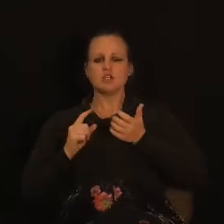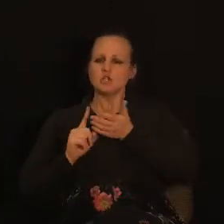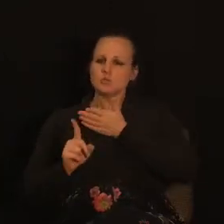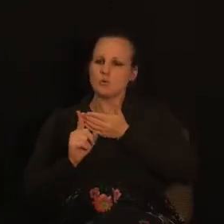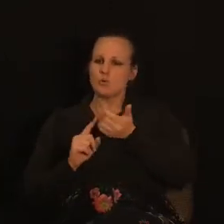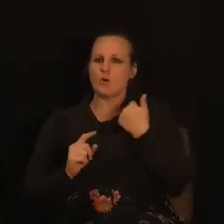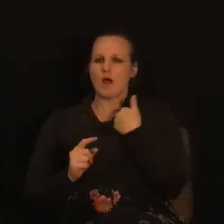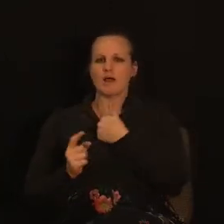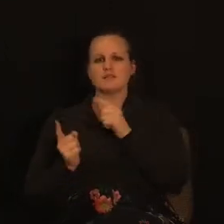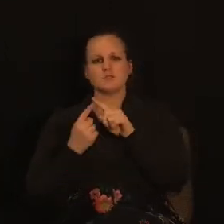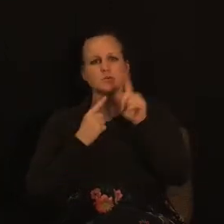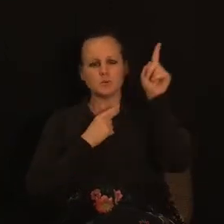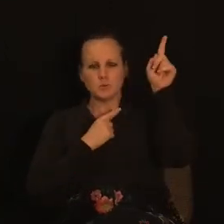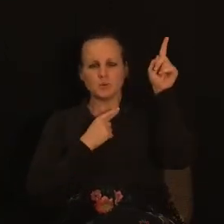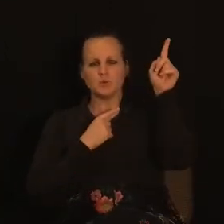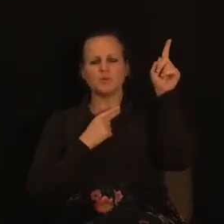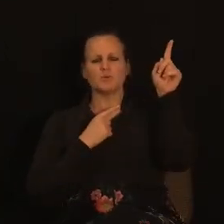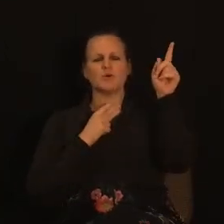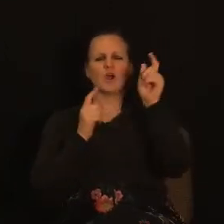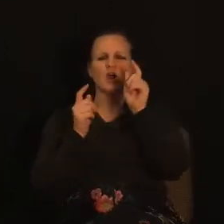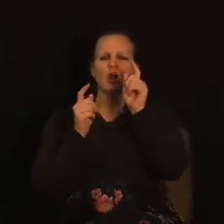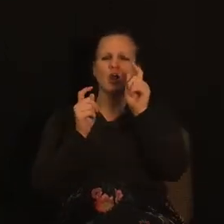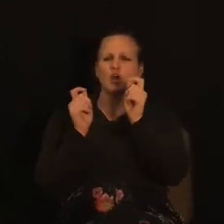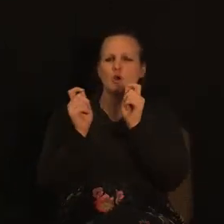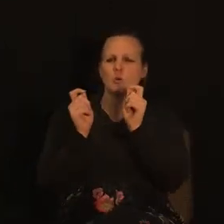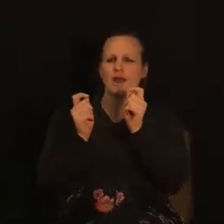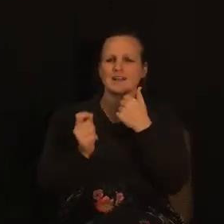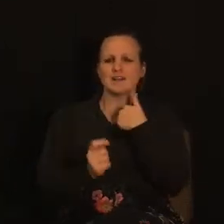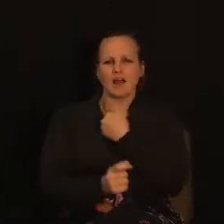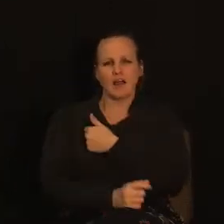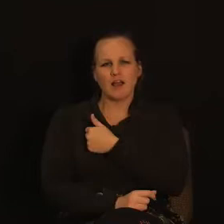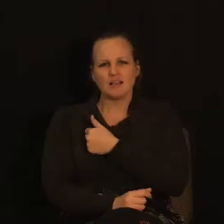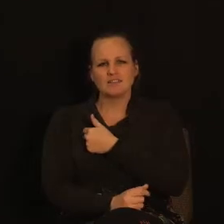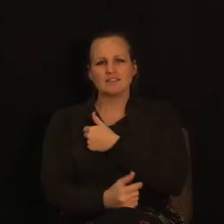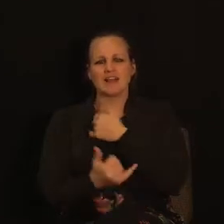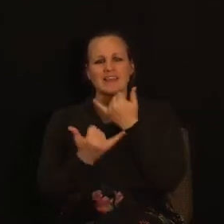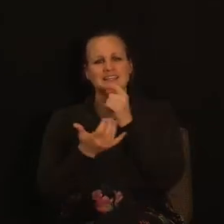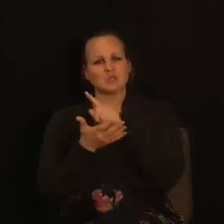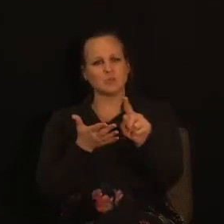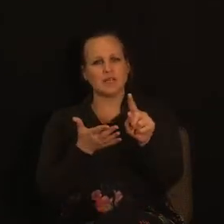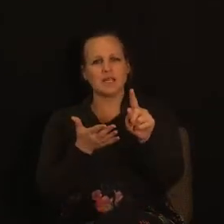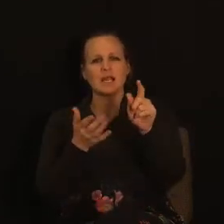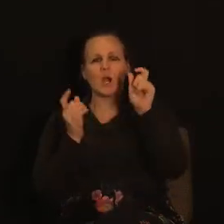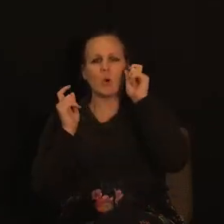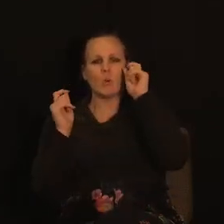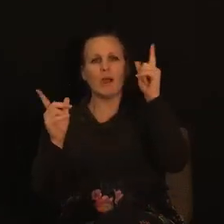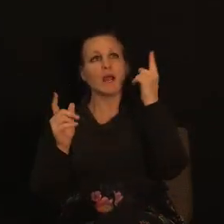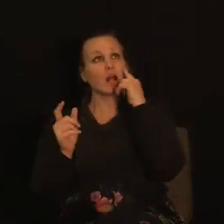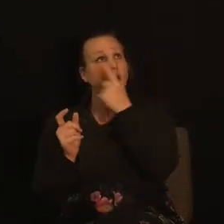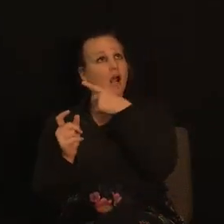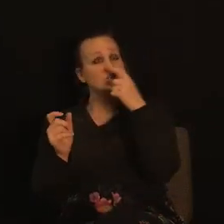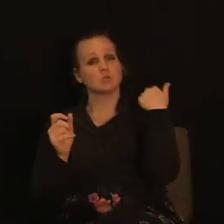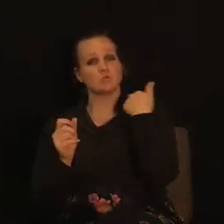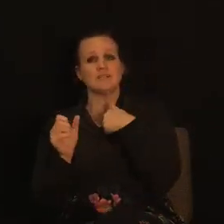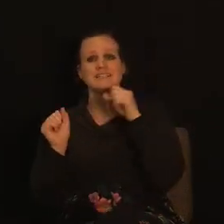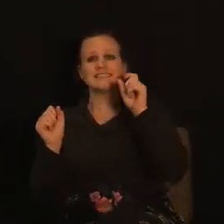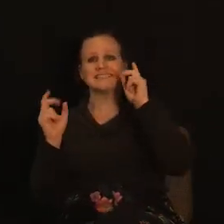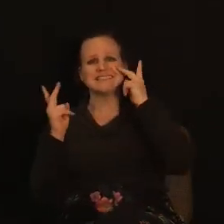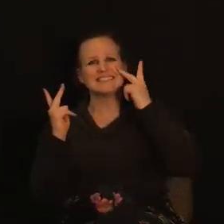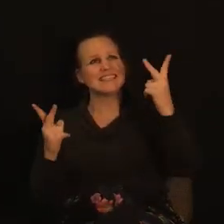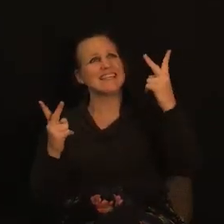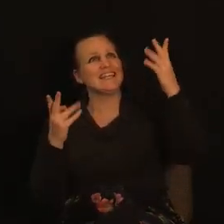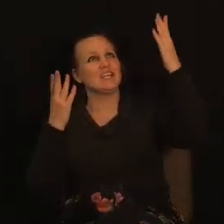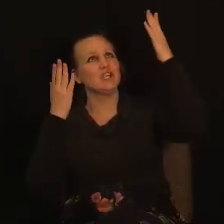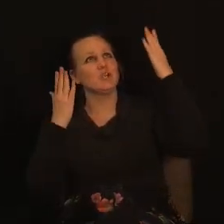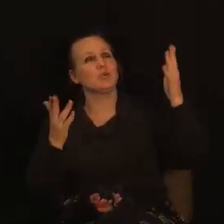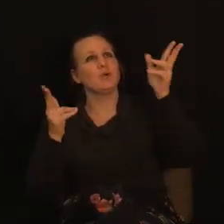So Father, this week, I pray that you would awaken our eyes, that we would be able to see you, that we would be able to hear your voice